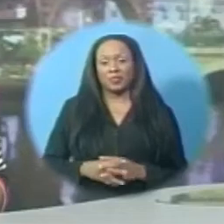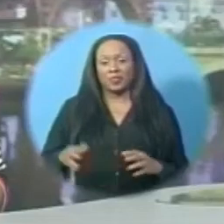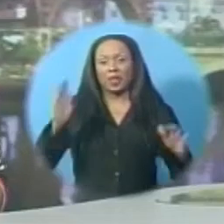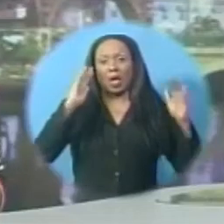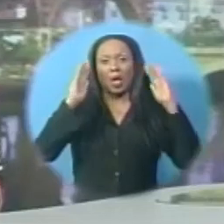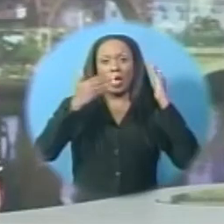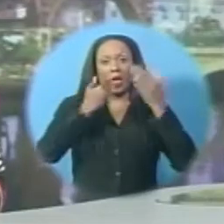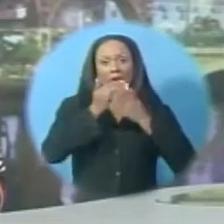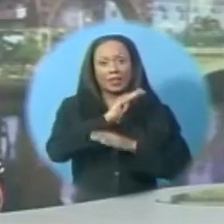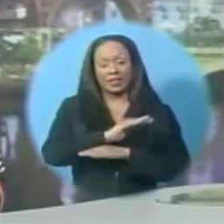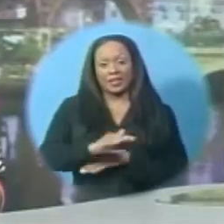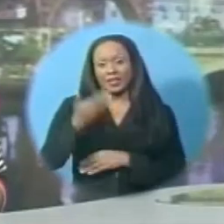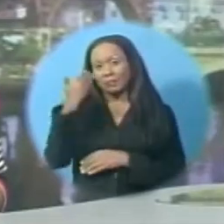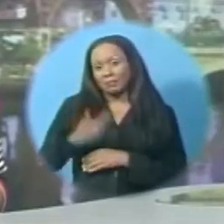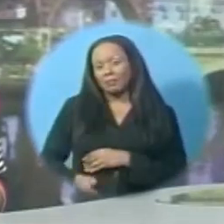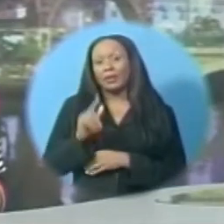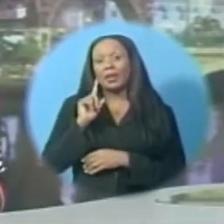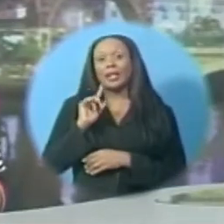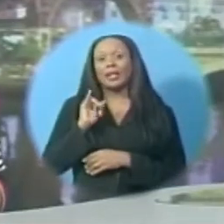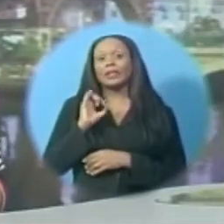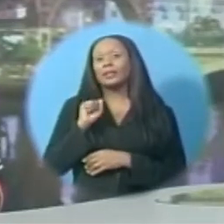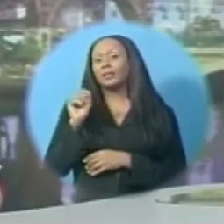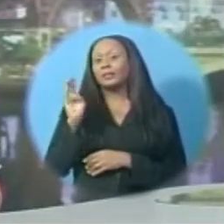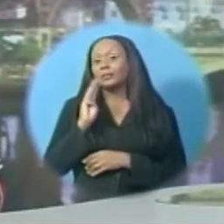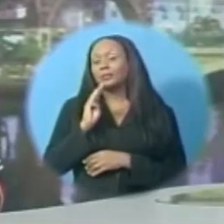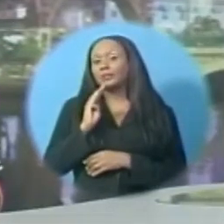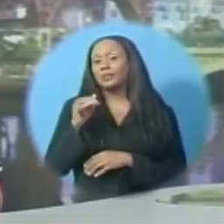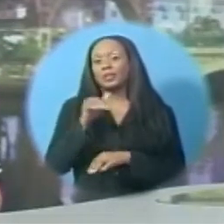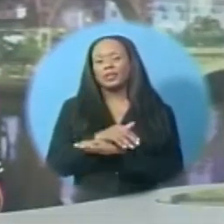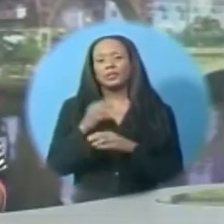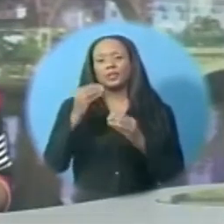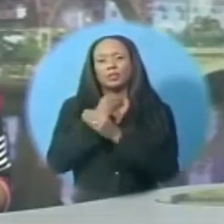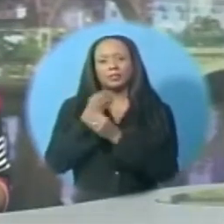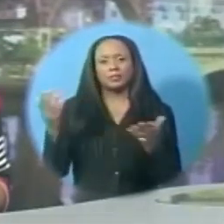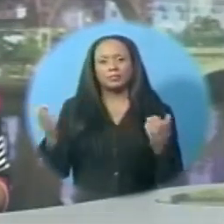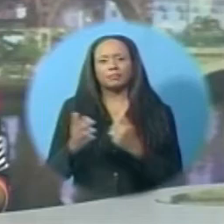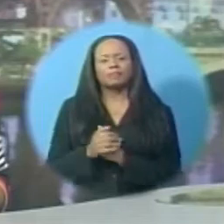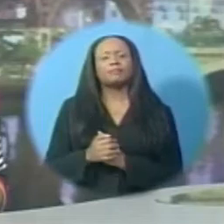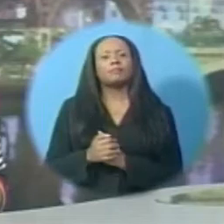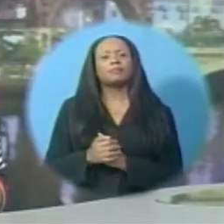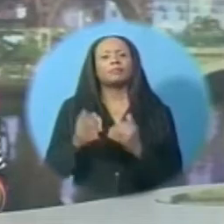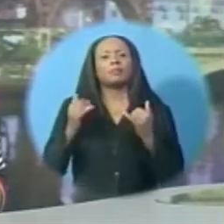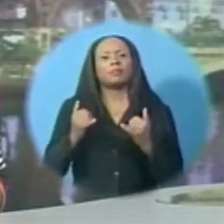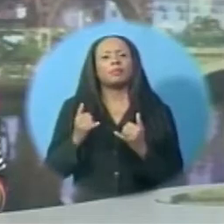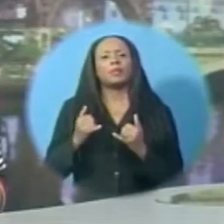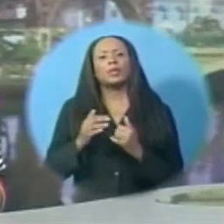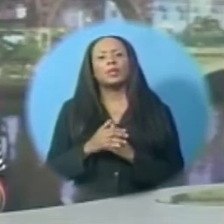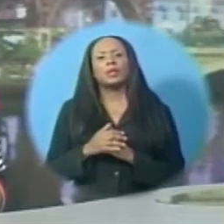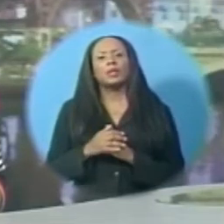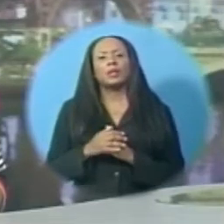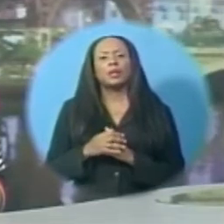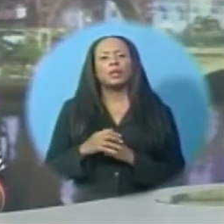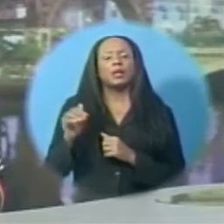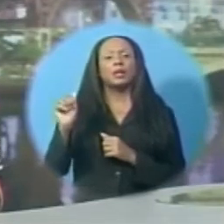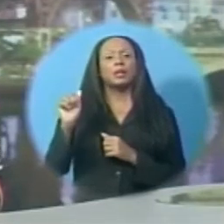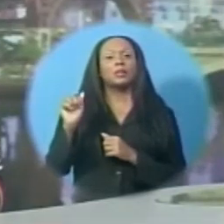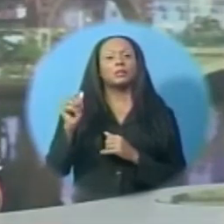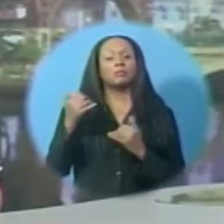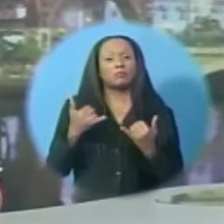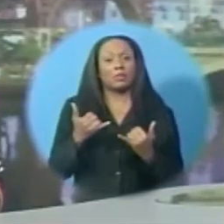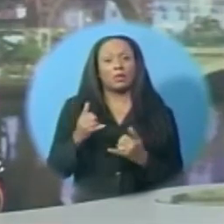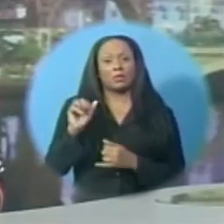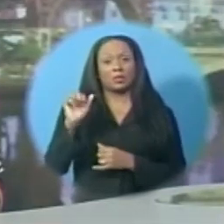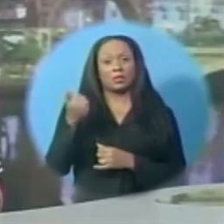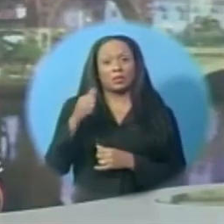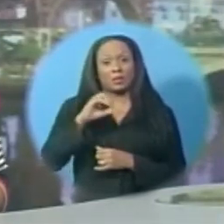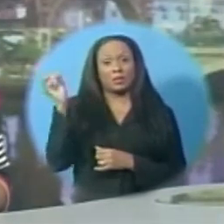Very good evening to you. I'm Lisa Broom. This is the CBC Evening News. In our top story tonight, further to a 10% tax hike